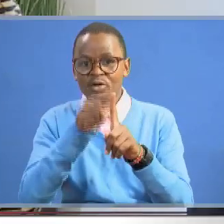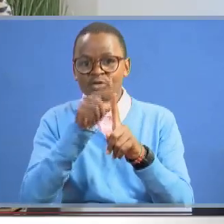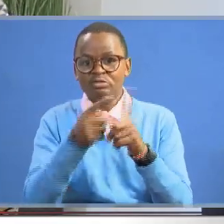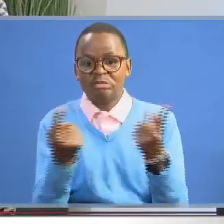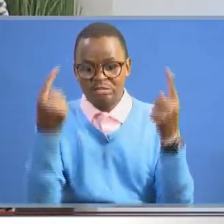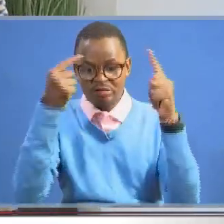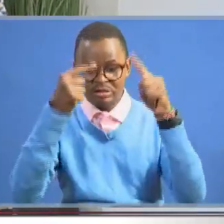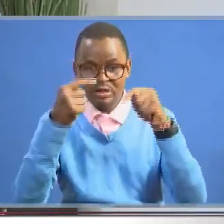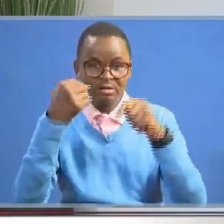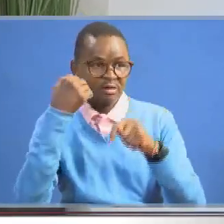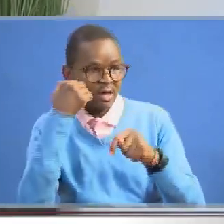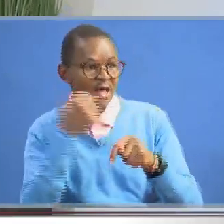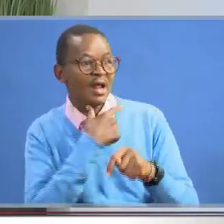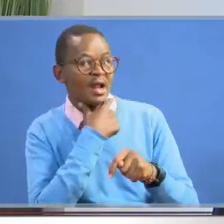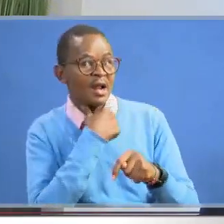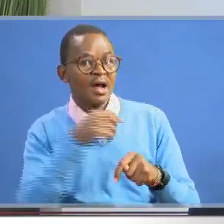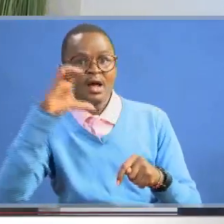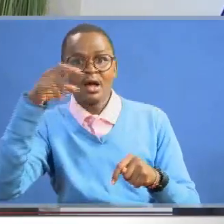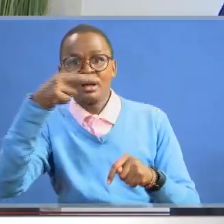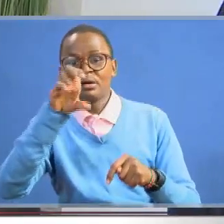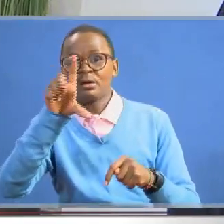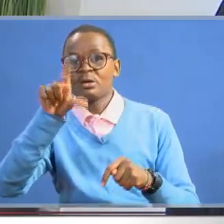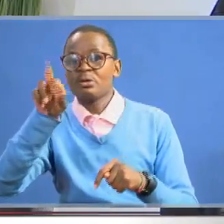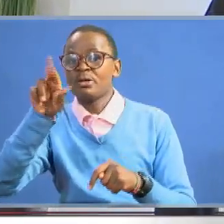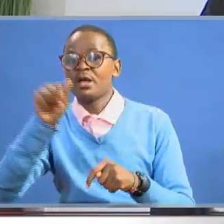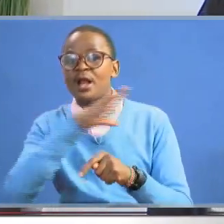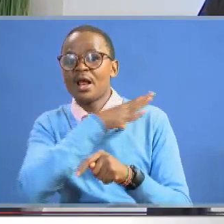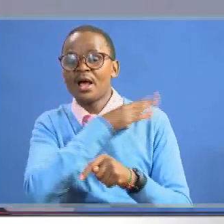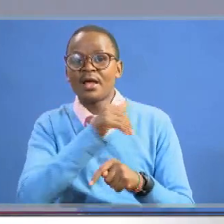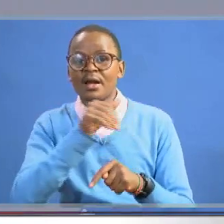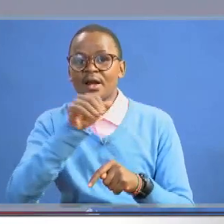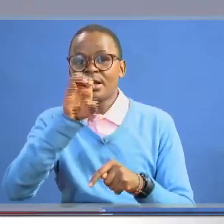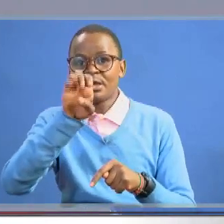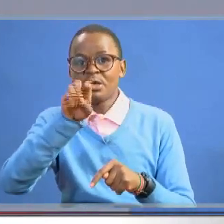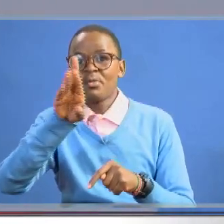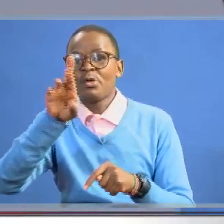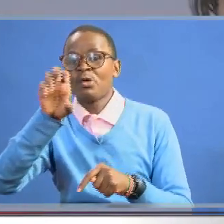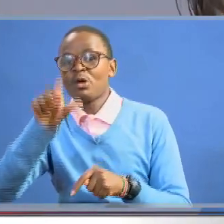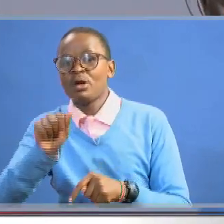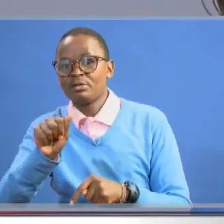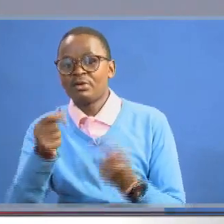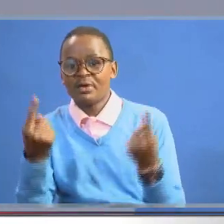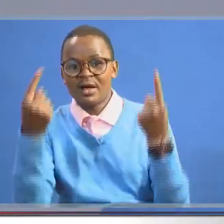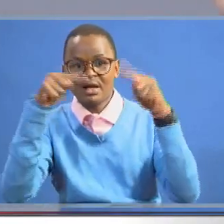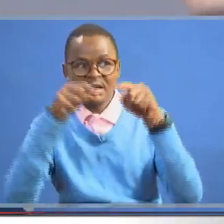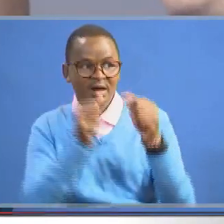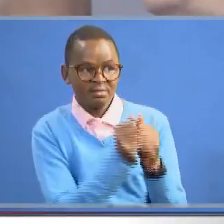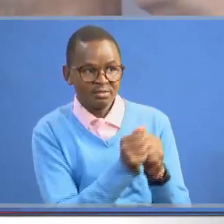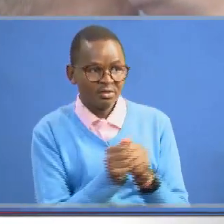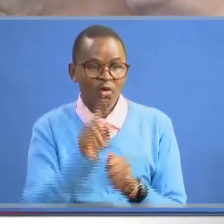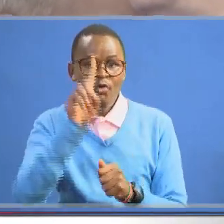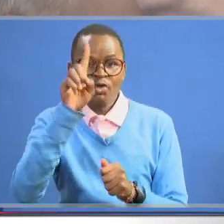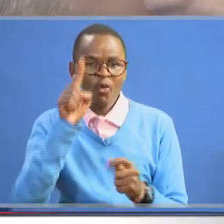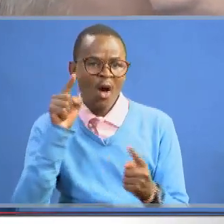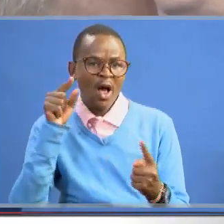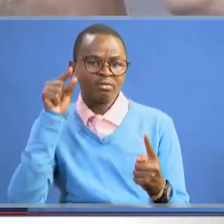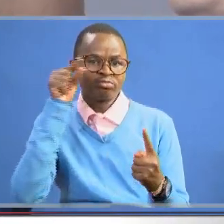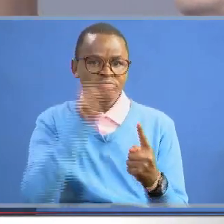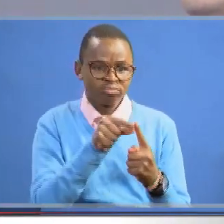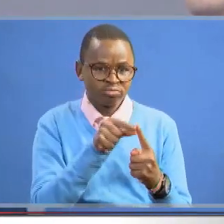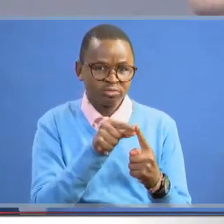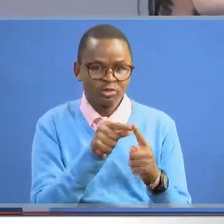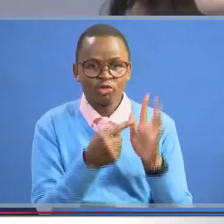re-emerging diseases like cholera, polio, and Ebola. We have all come together with one goal: